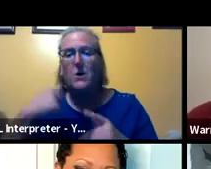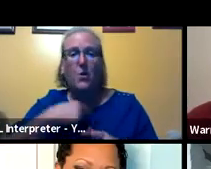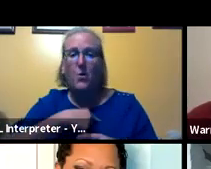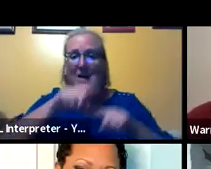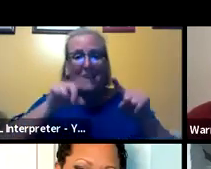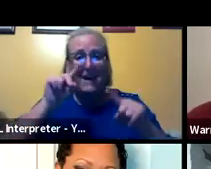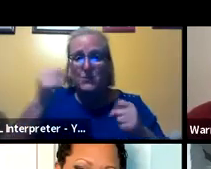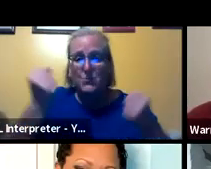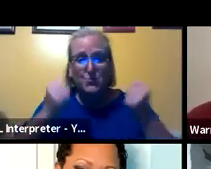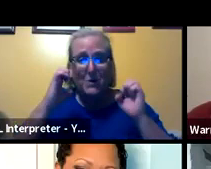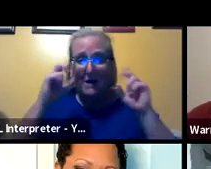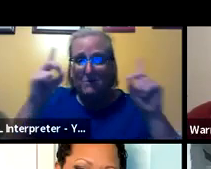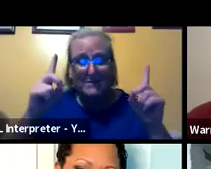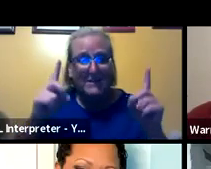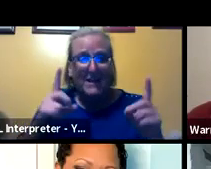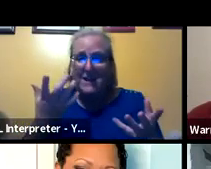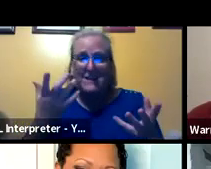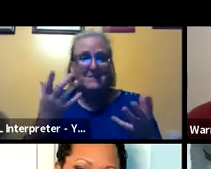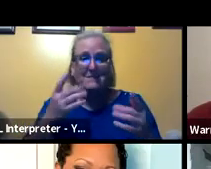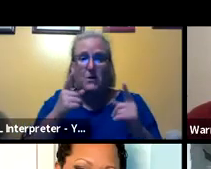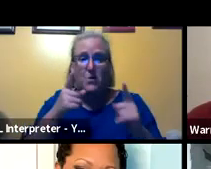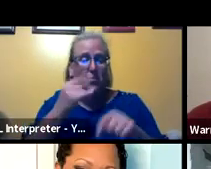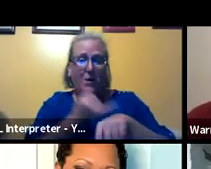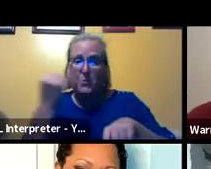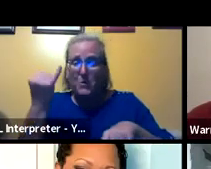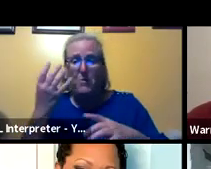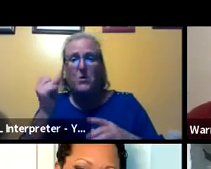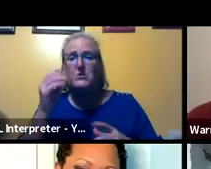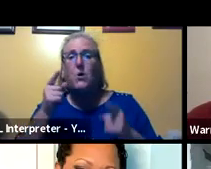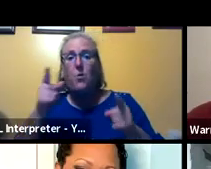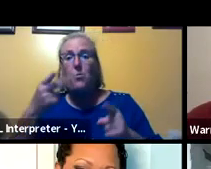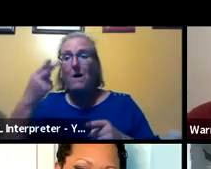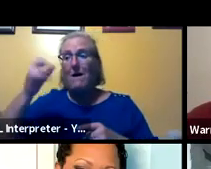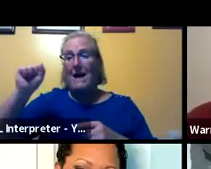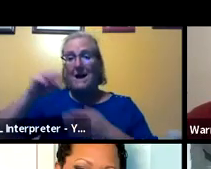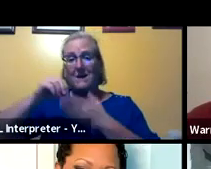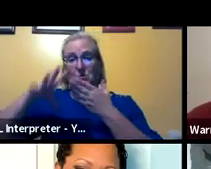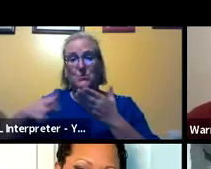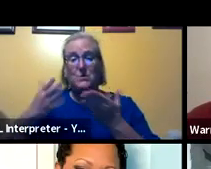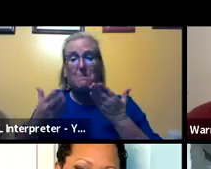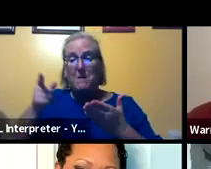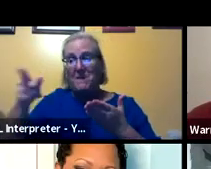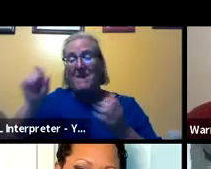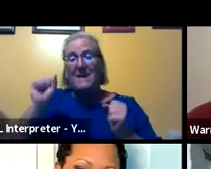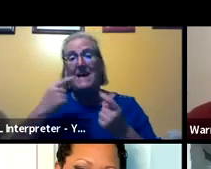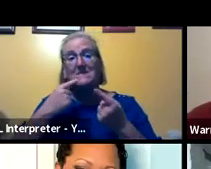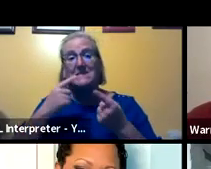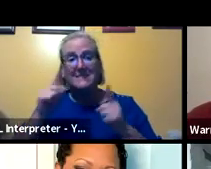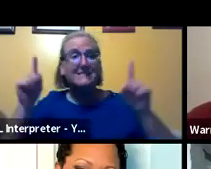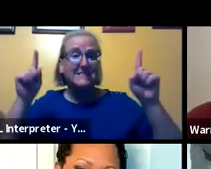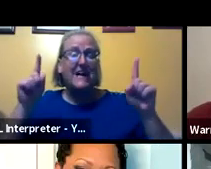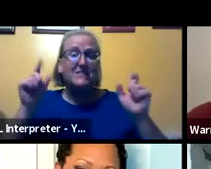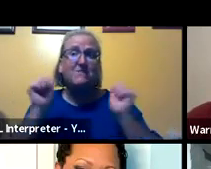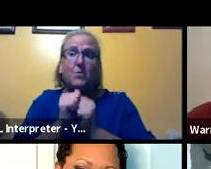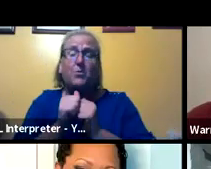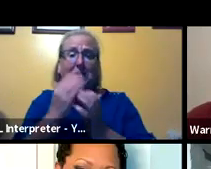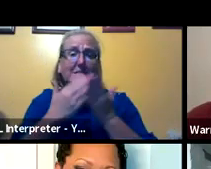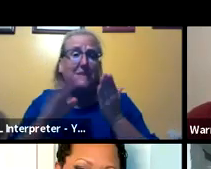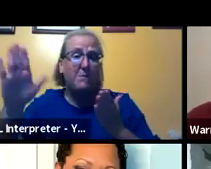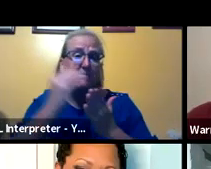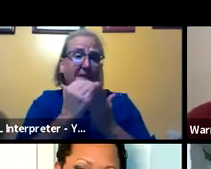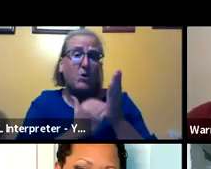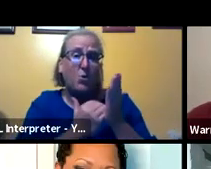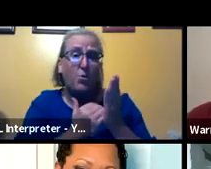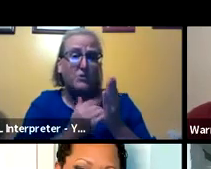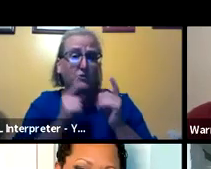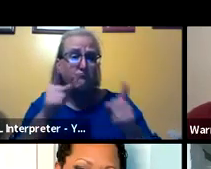ed in full remote. So while our high school students may be able to be successful in quite a few of their courses